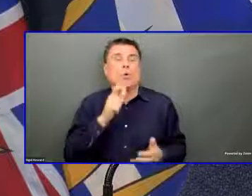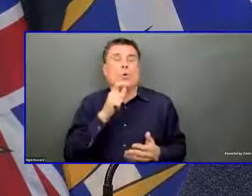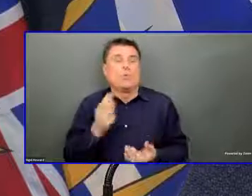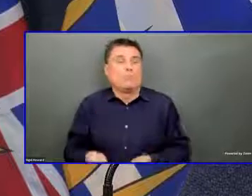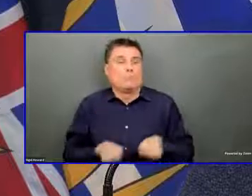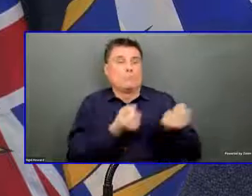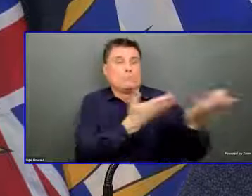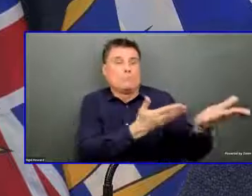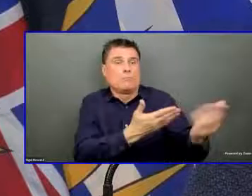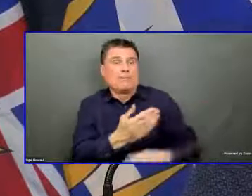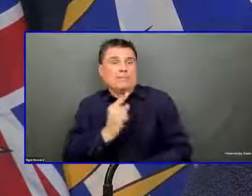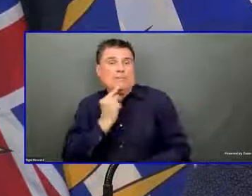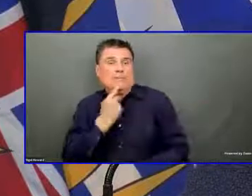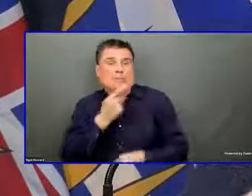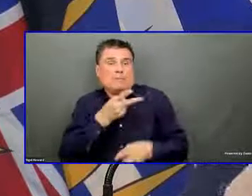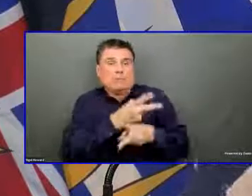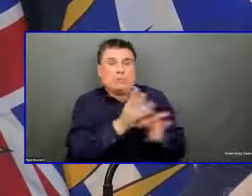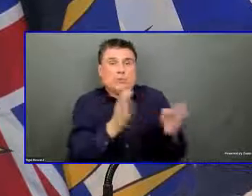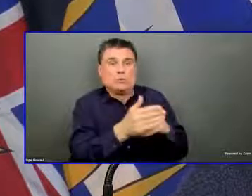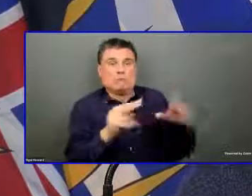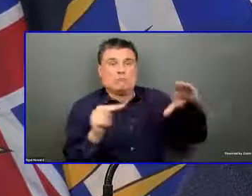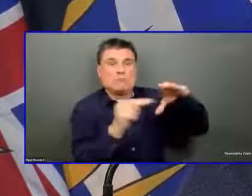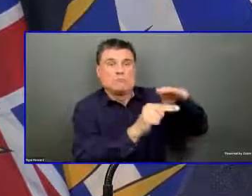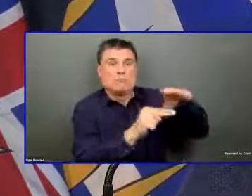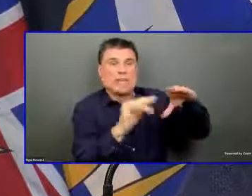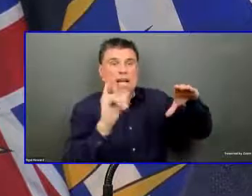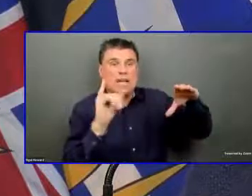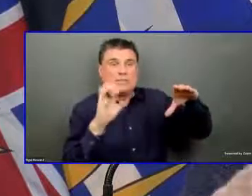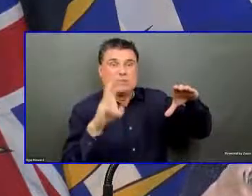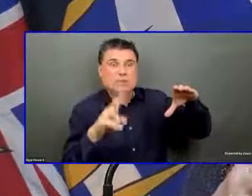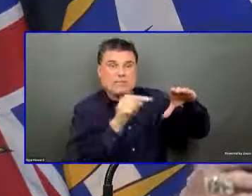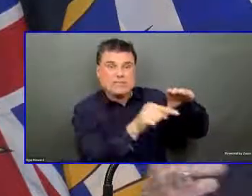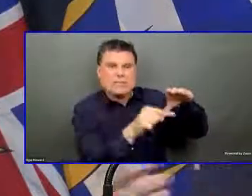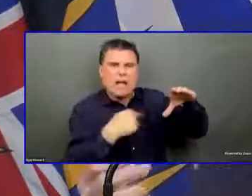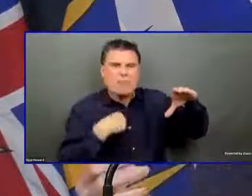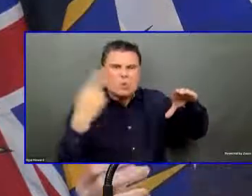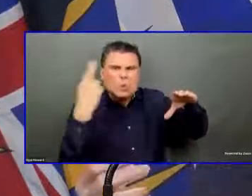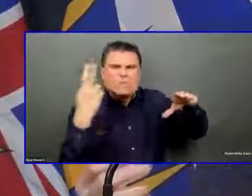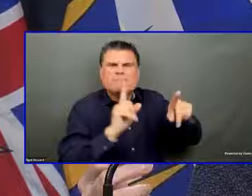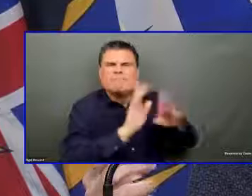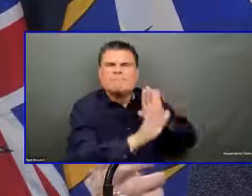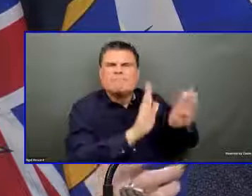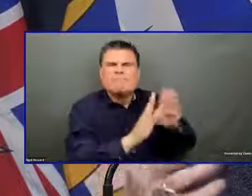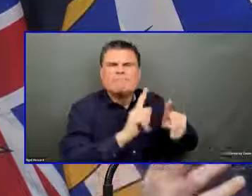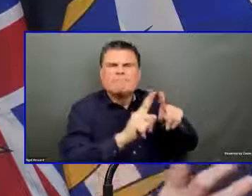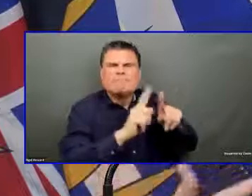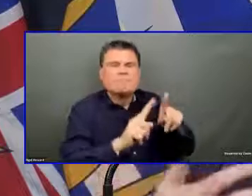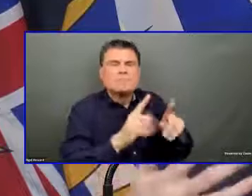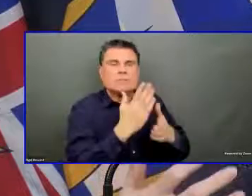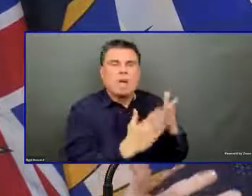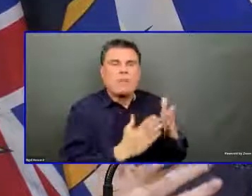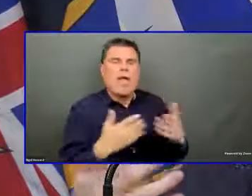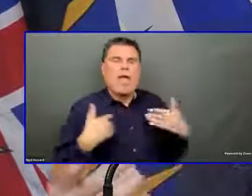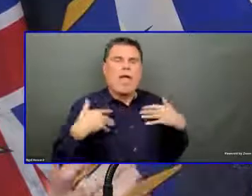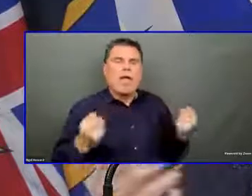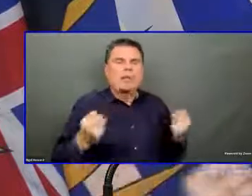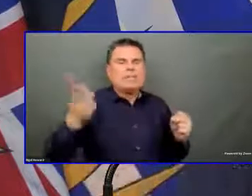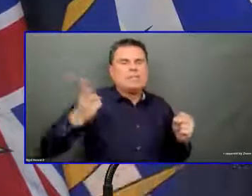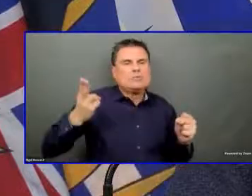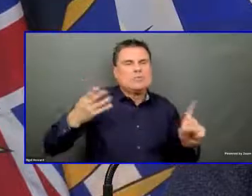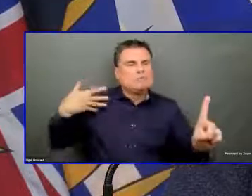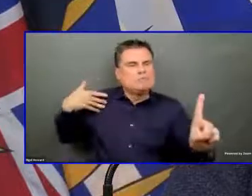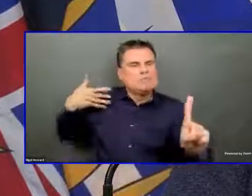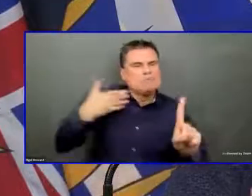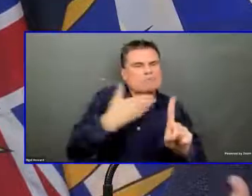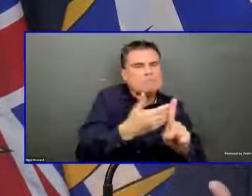So it's unclear yet if it is directly related to COVID or if it's related to the trauma that happens when you're